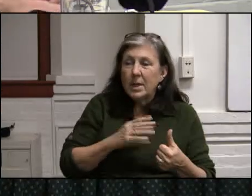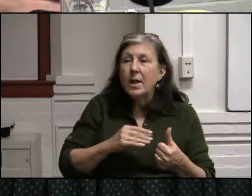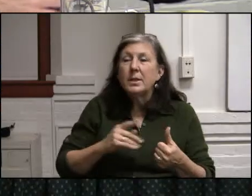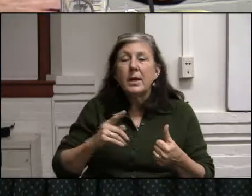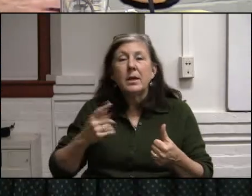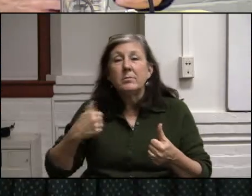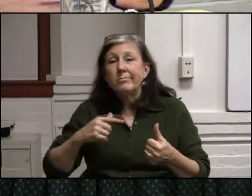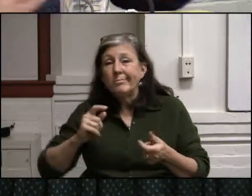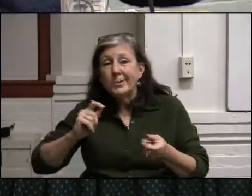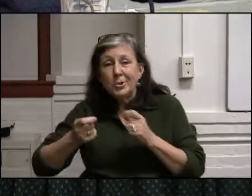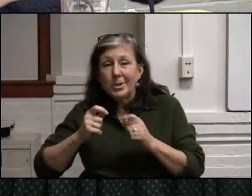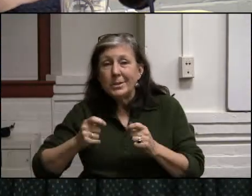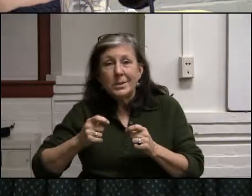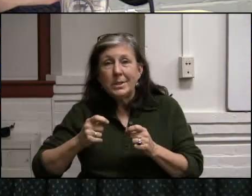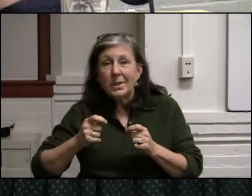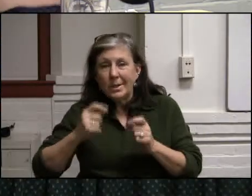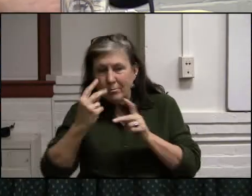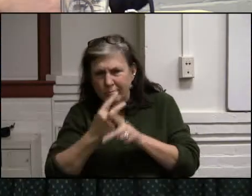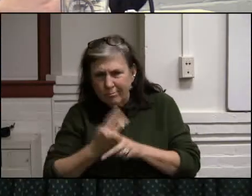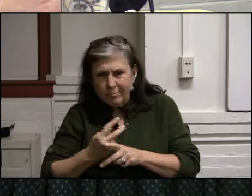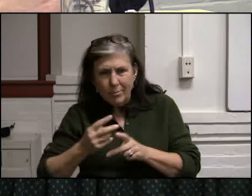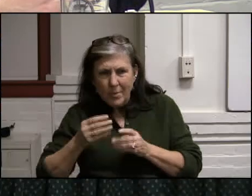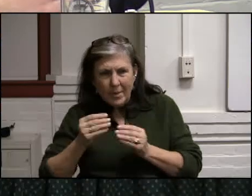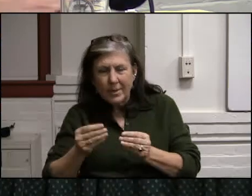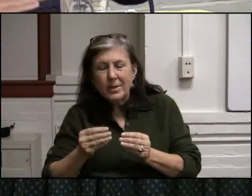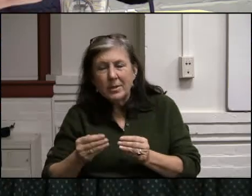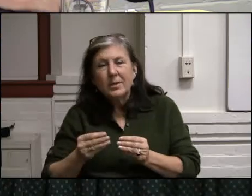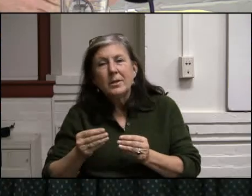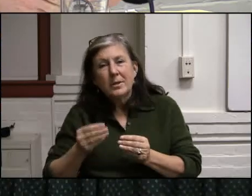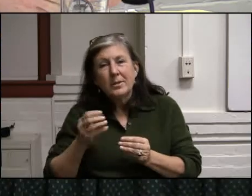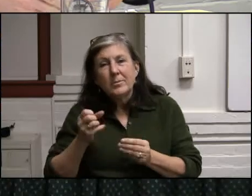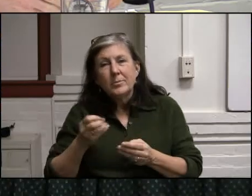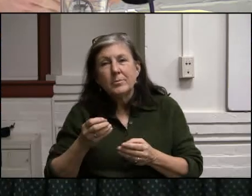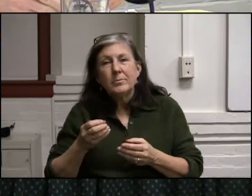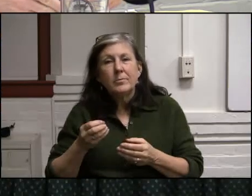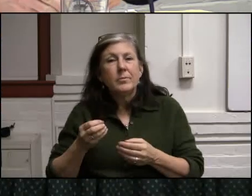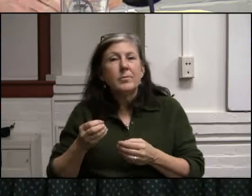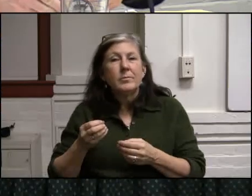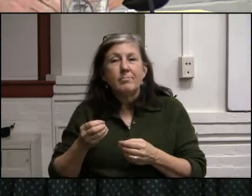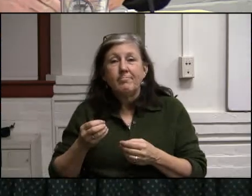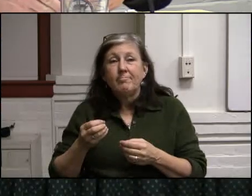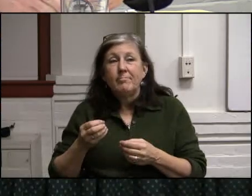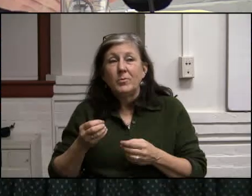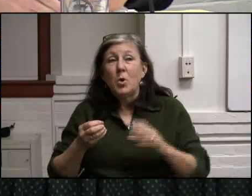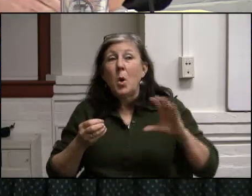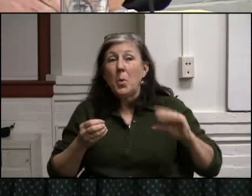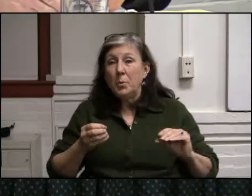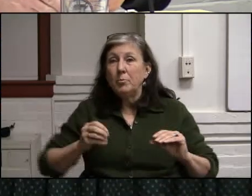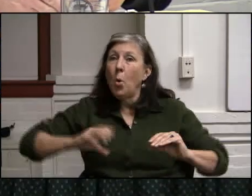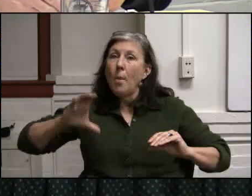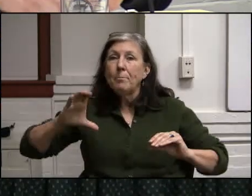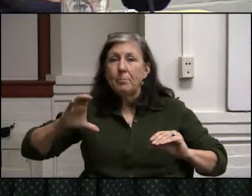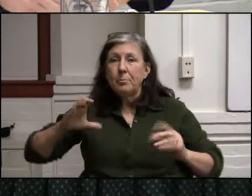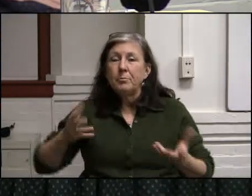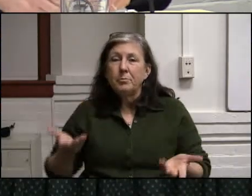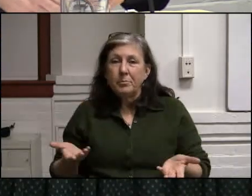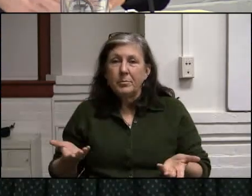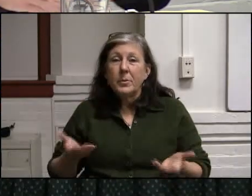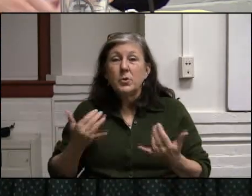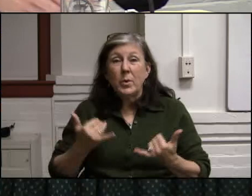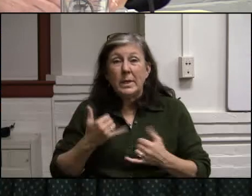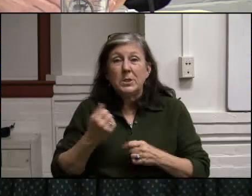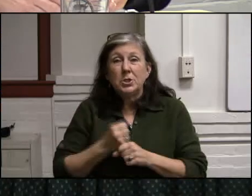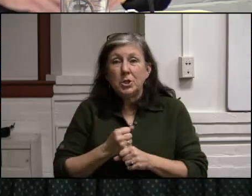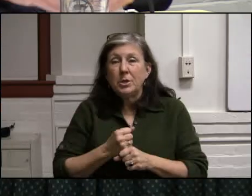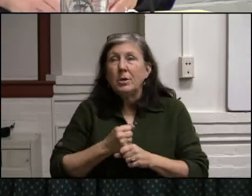methodology that was the other part of this. The two work to different effect on the numbers. So this year,